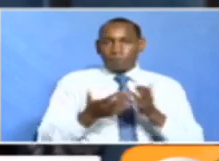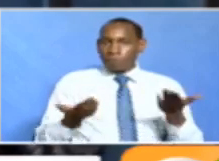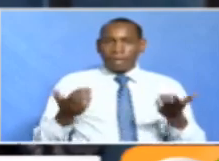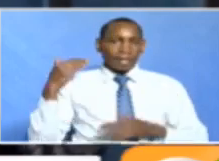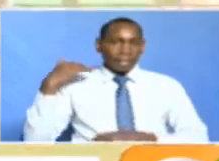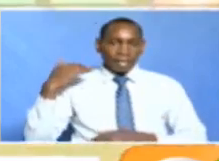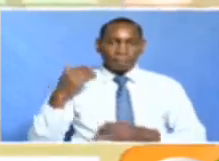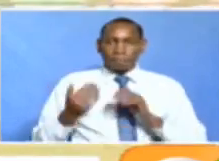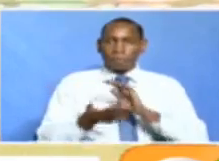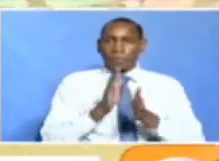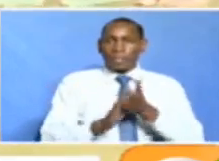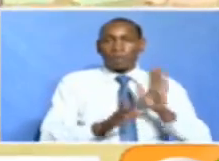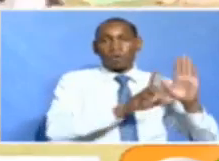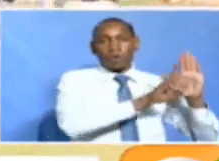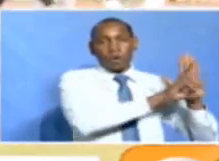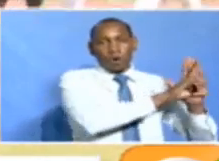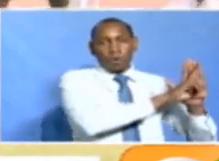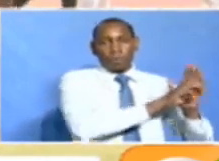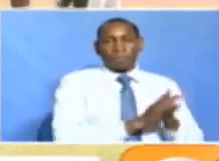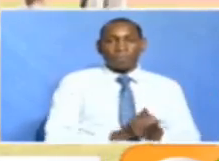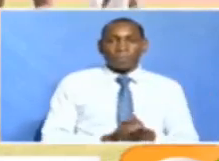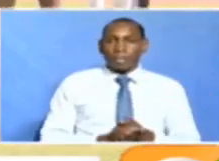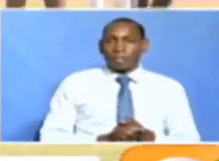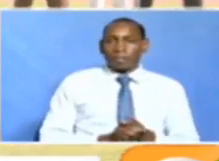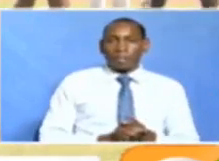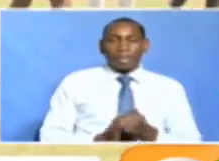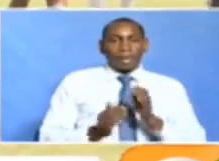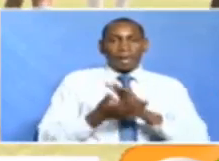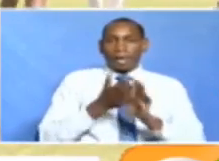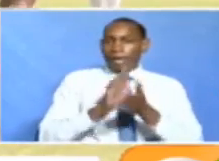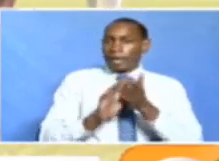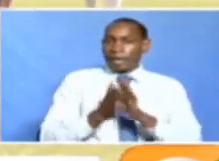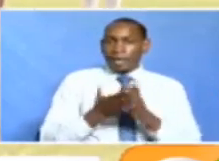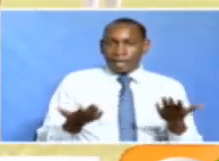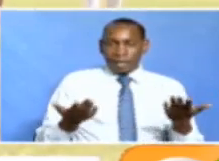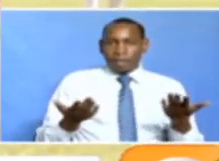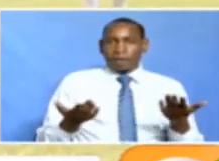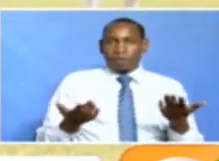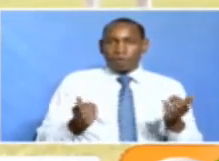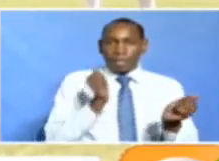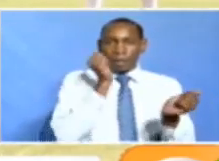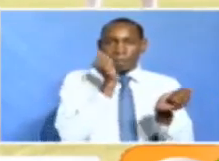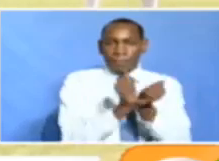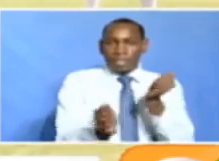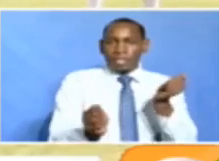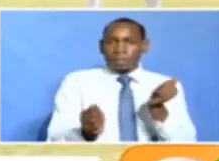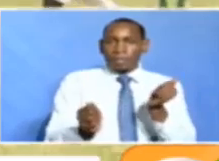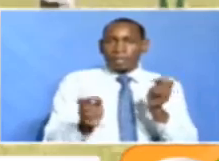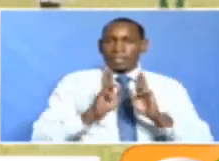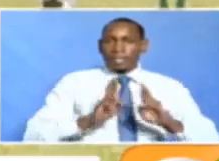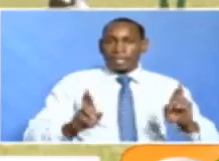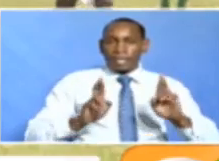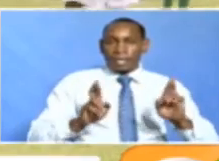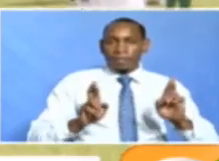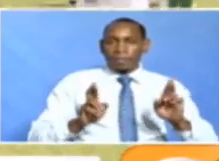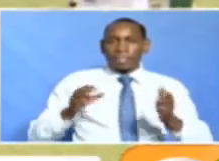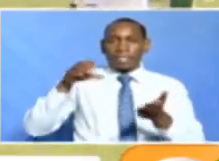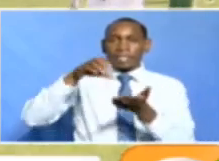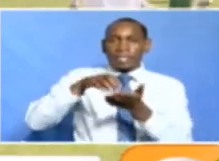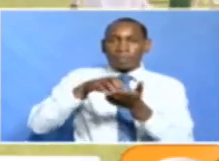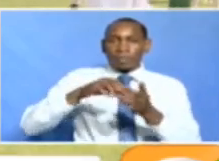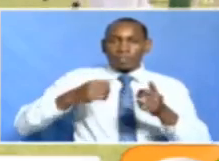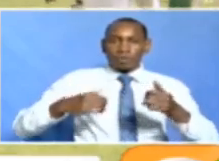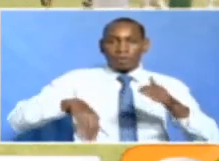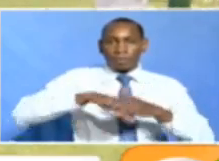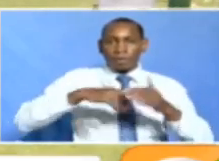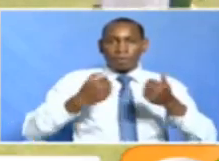crime without a law. With relatively no, or rather arbitrary, punishments available, one fears incidences of match